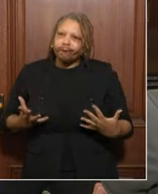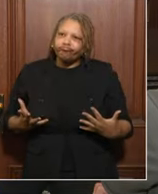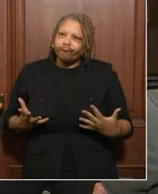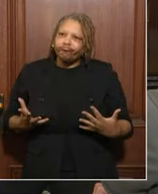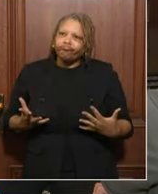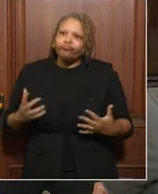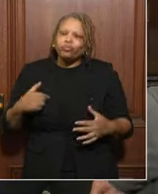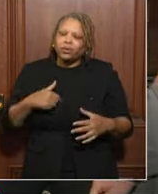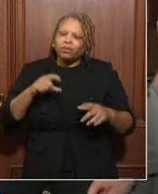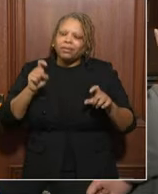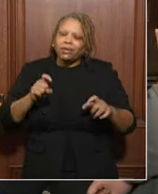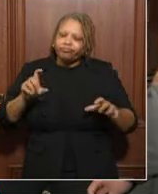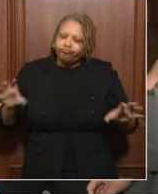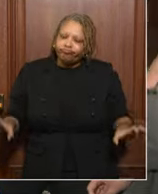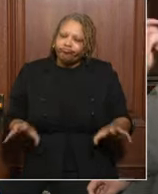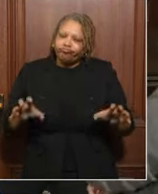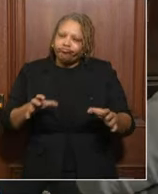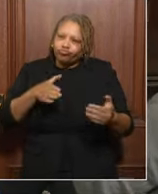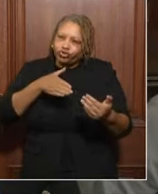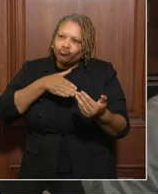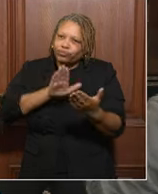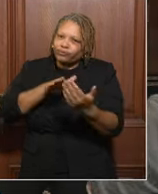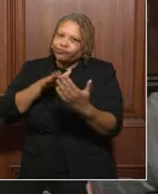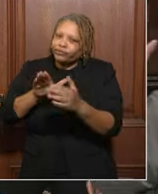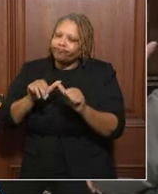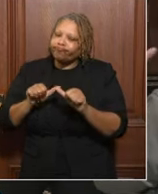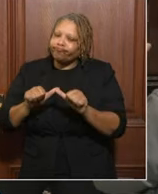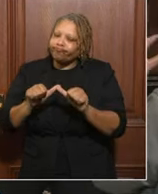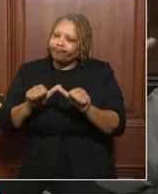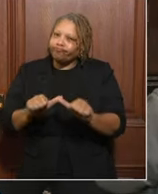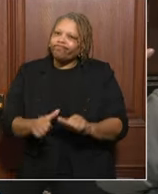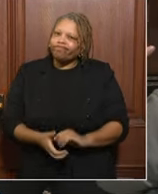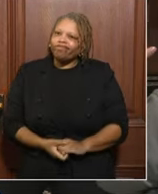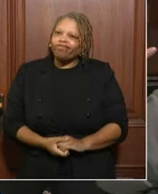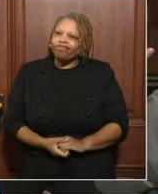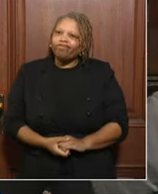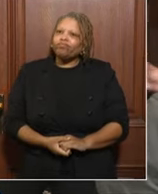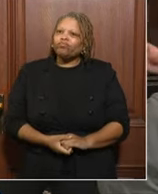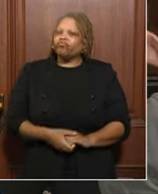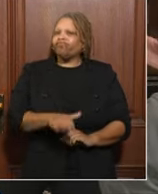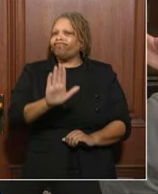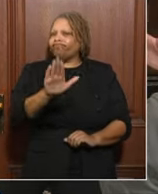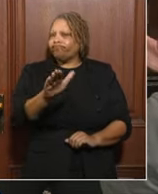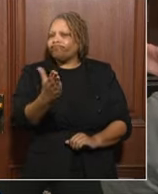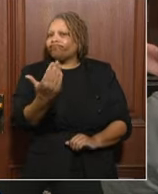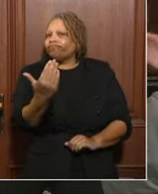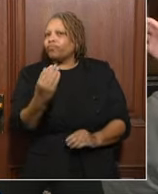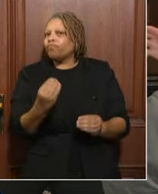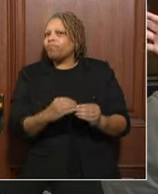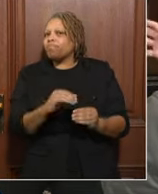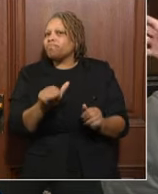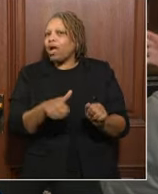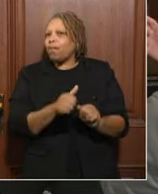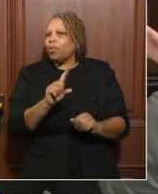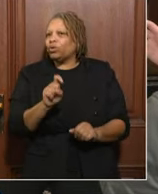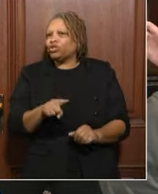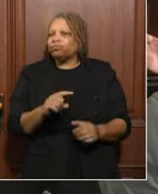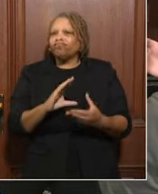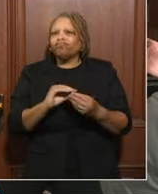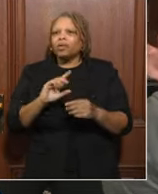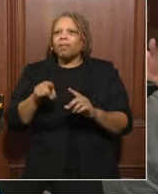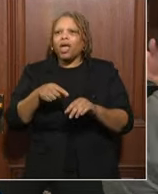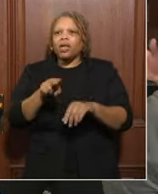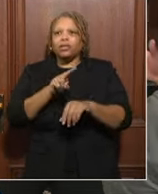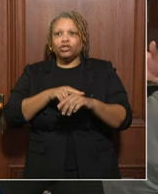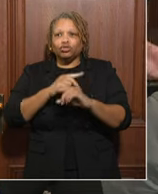and we will continue to do that. Quickly follow up. You mentioned, discussing when to request a National Guard. Could you just walk through the decision